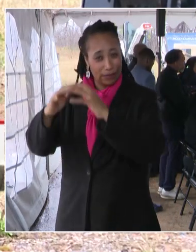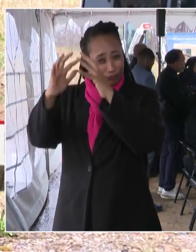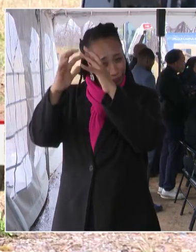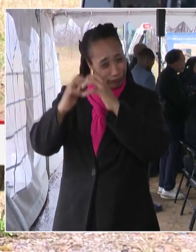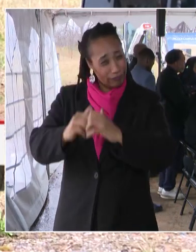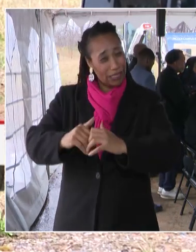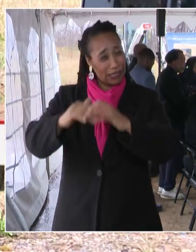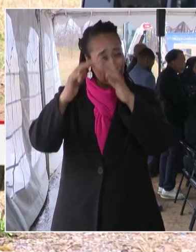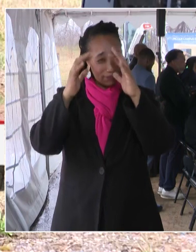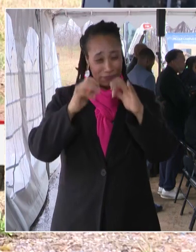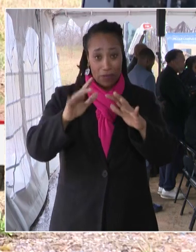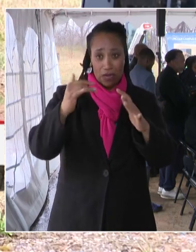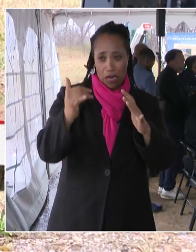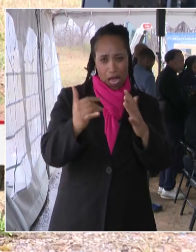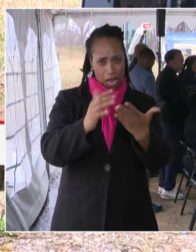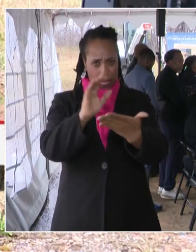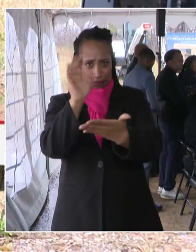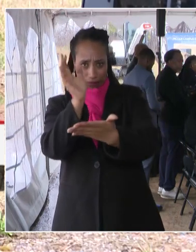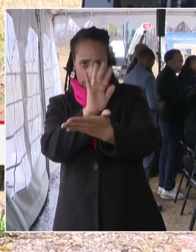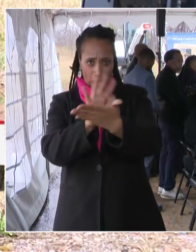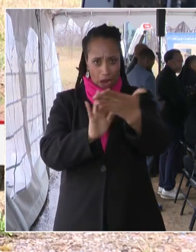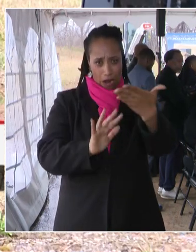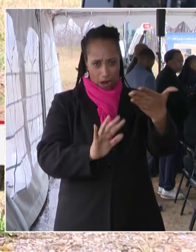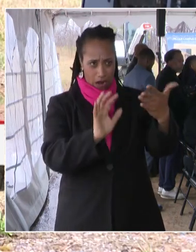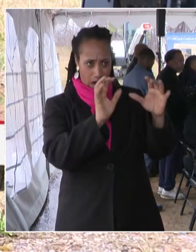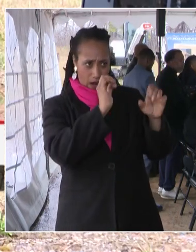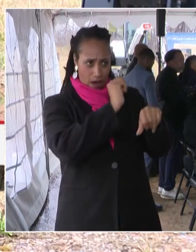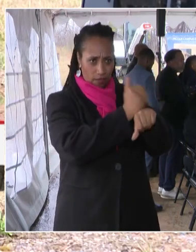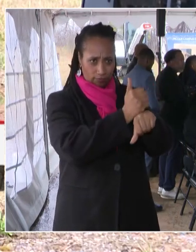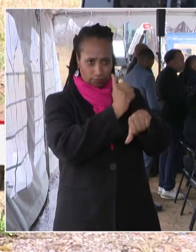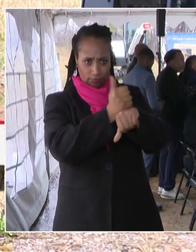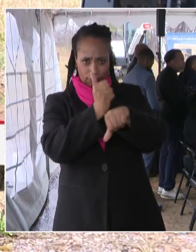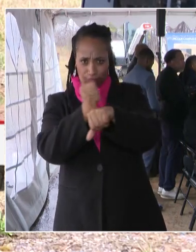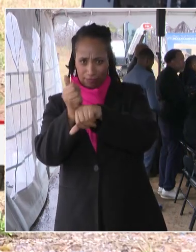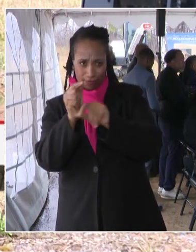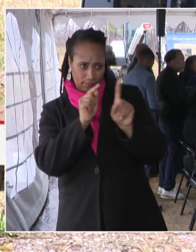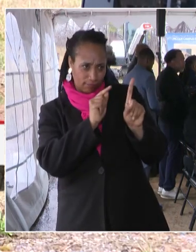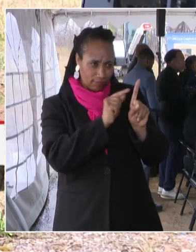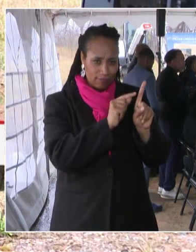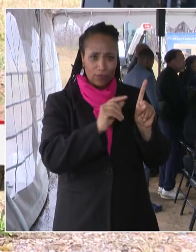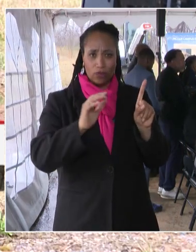well. This is that's a good thing.